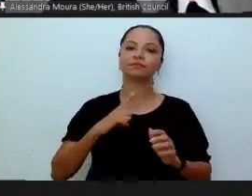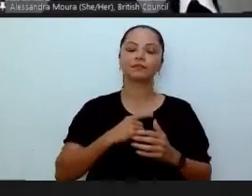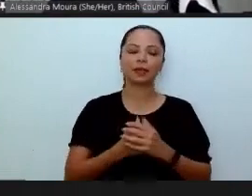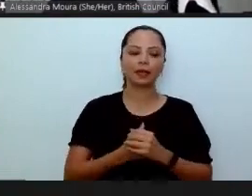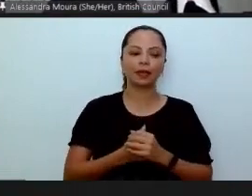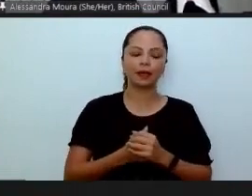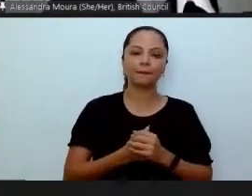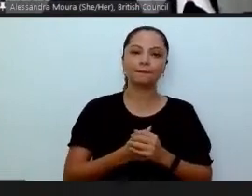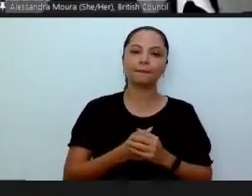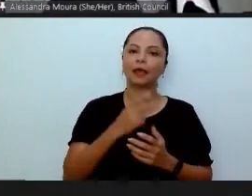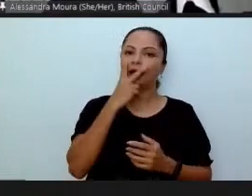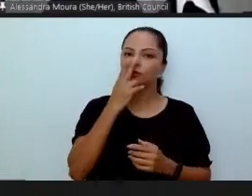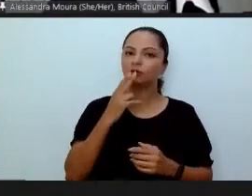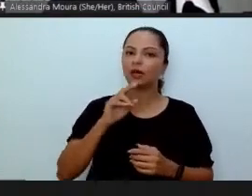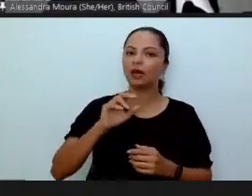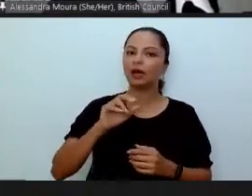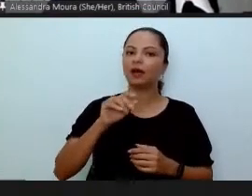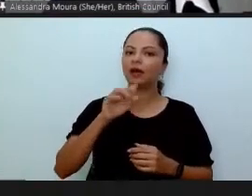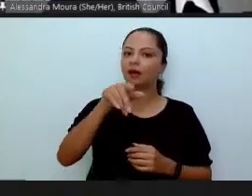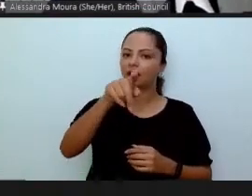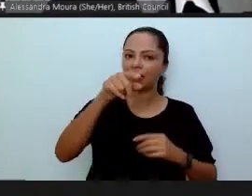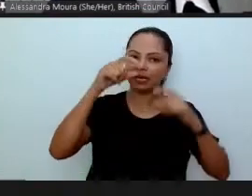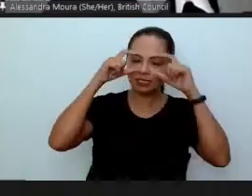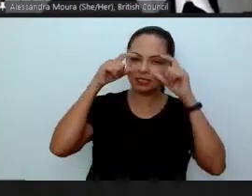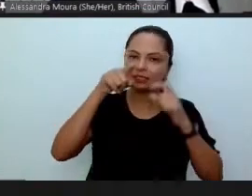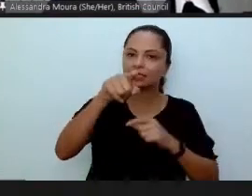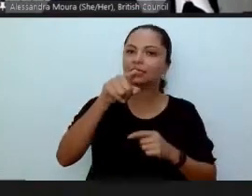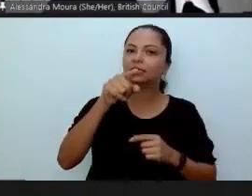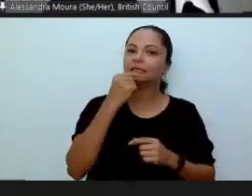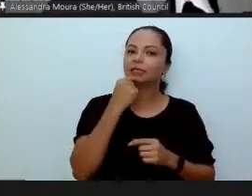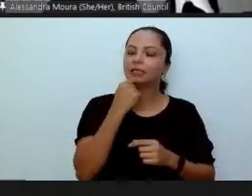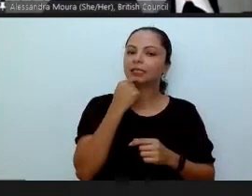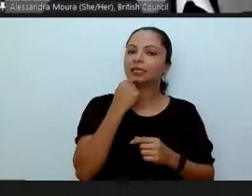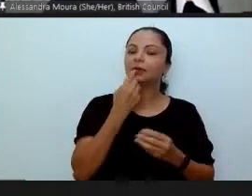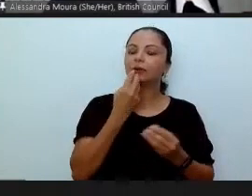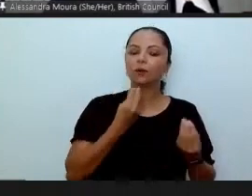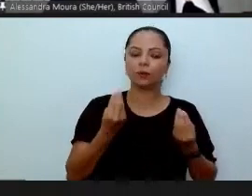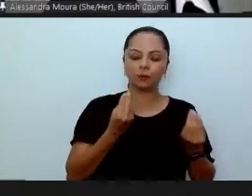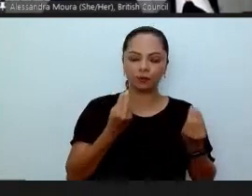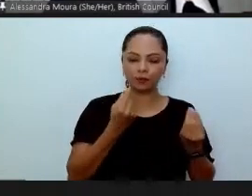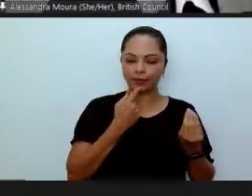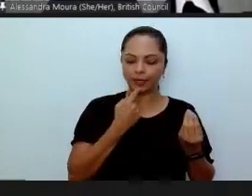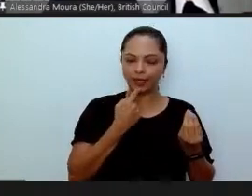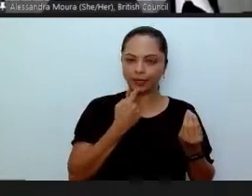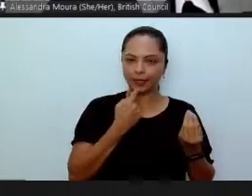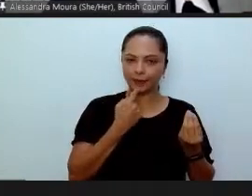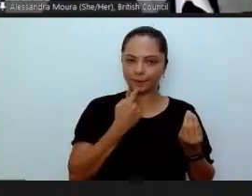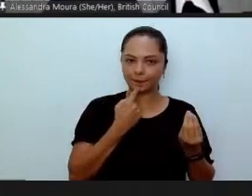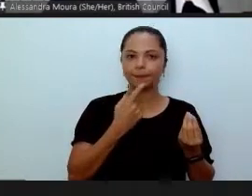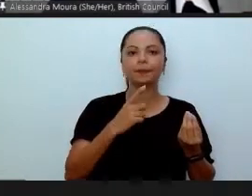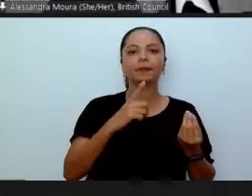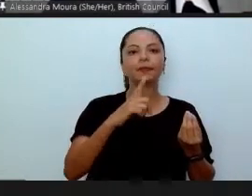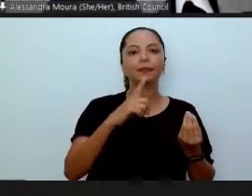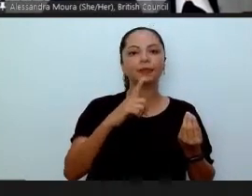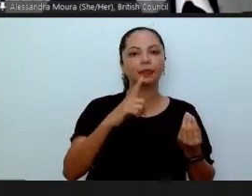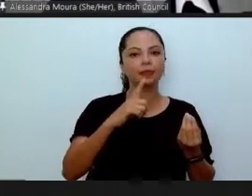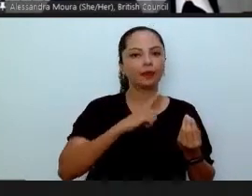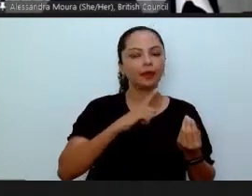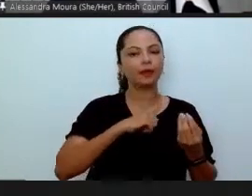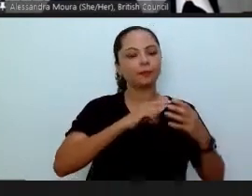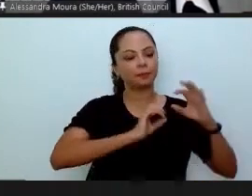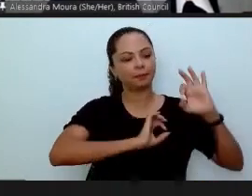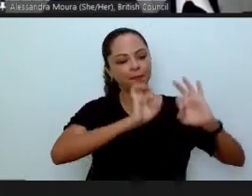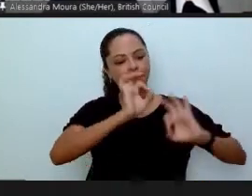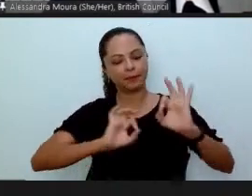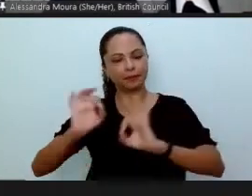of doing it for a reason and having a plan is a good idea. It doesn't have to be very long. This is an example of